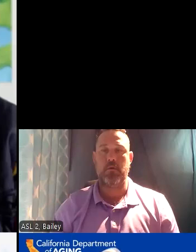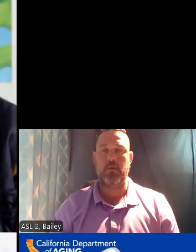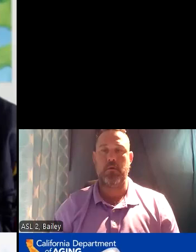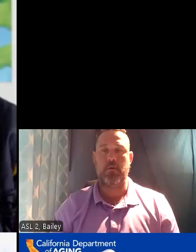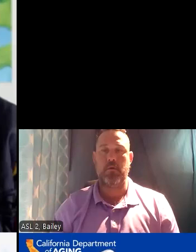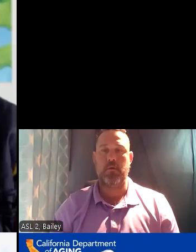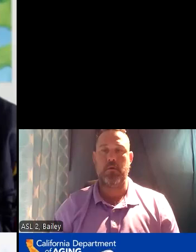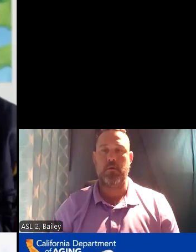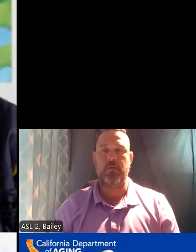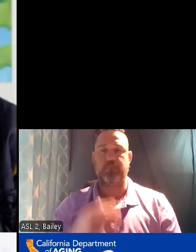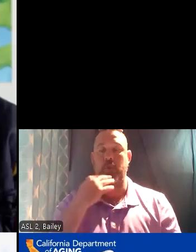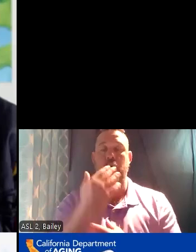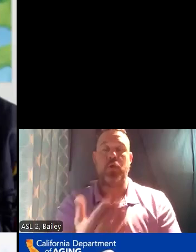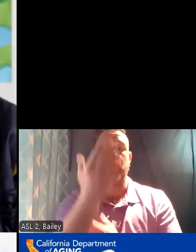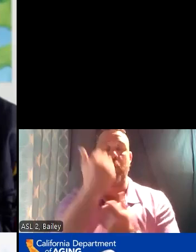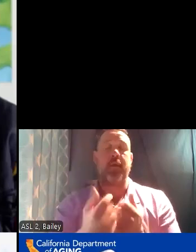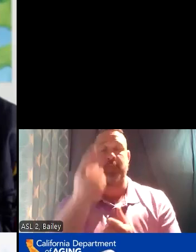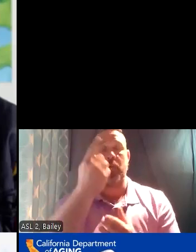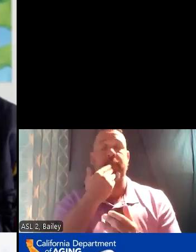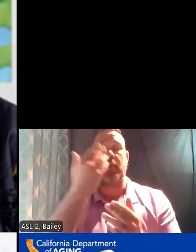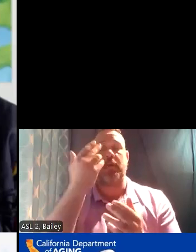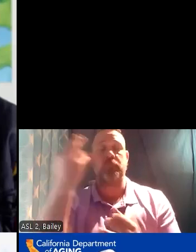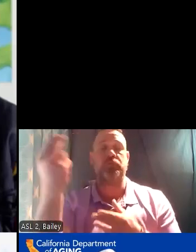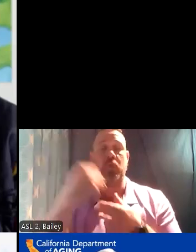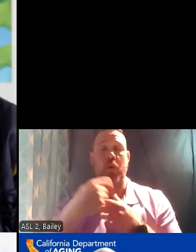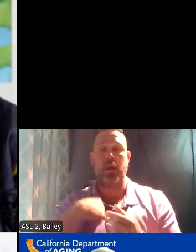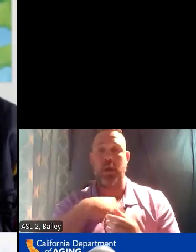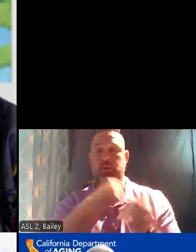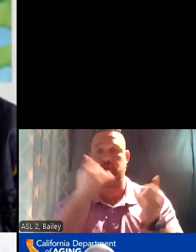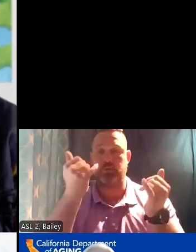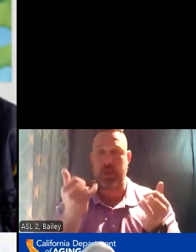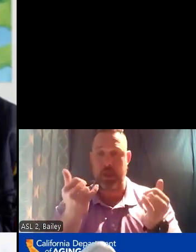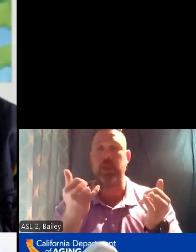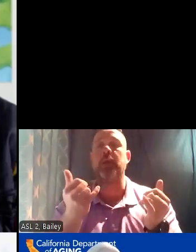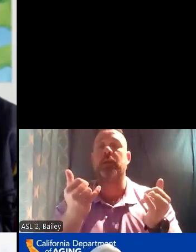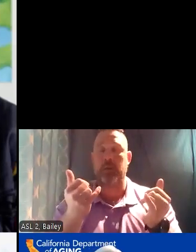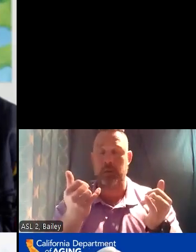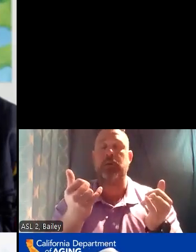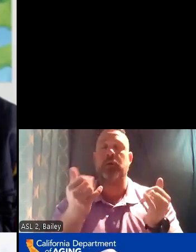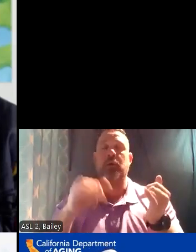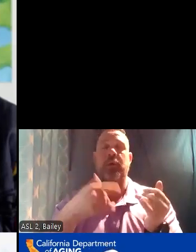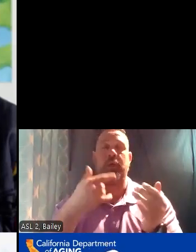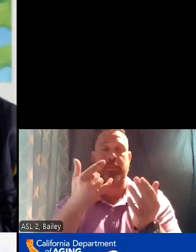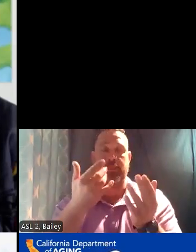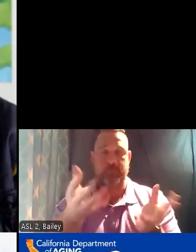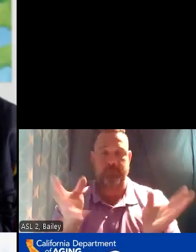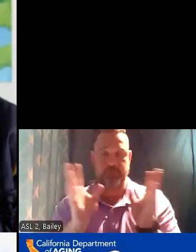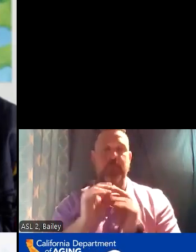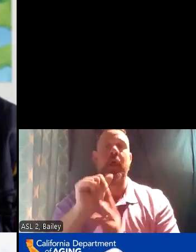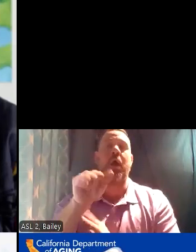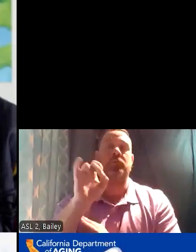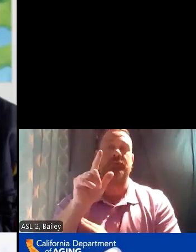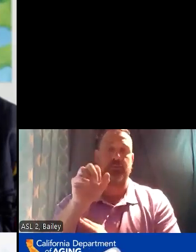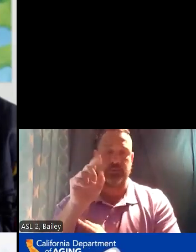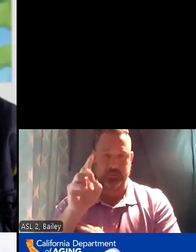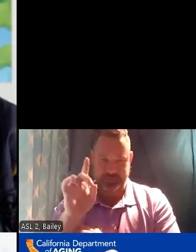Okay, good morning, everyone. Thank you for joining us today. This is the Alzheimer's Disease